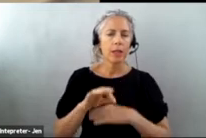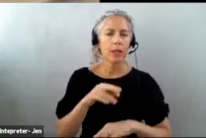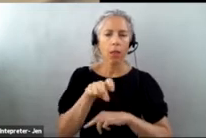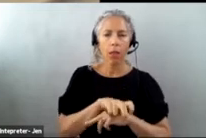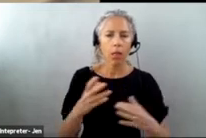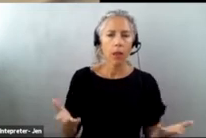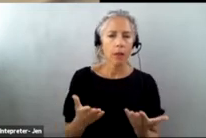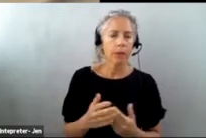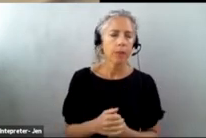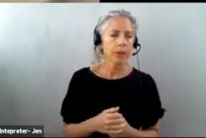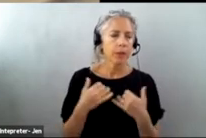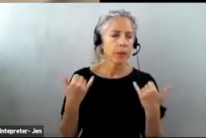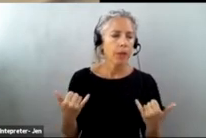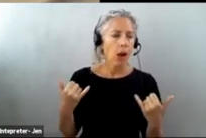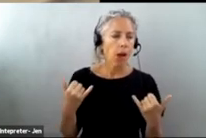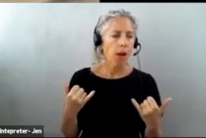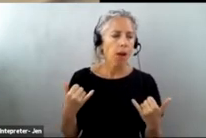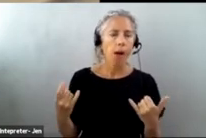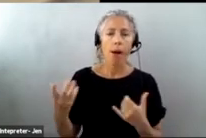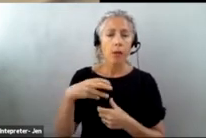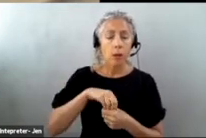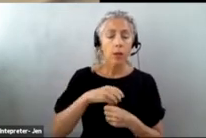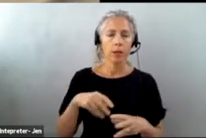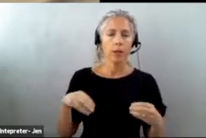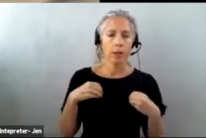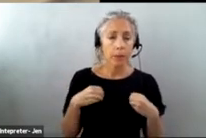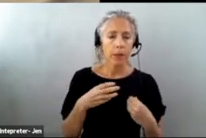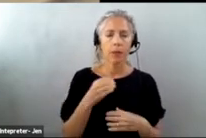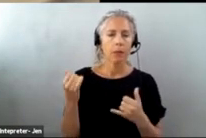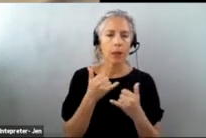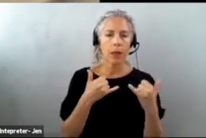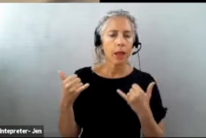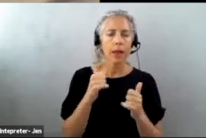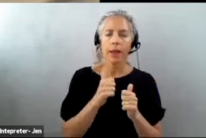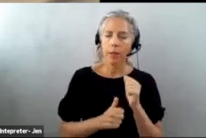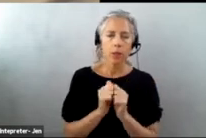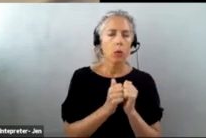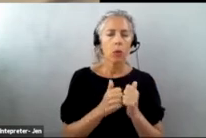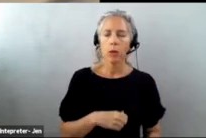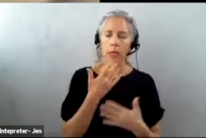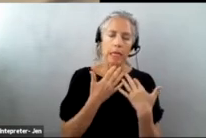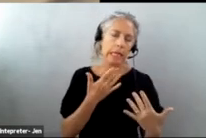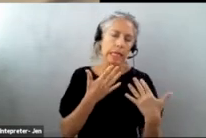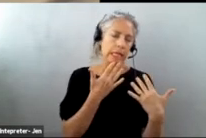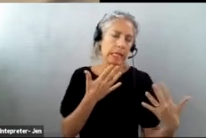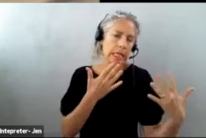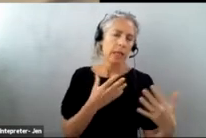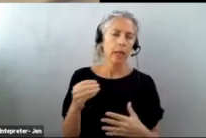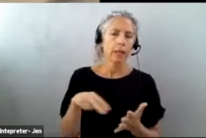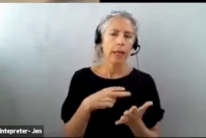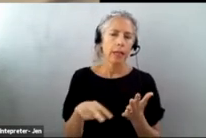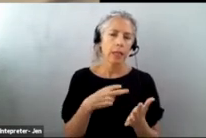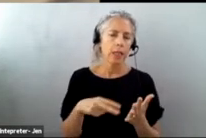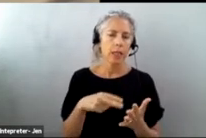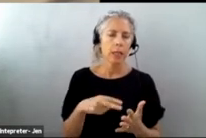is now included and accepted and playing every sport and singing every song and dancing every